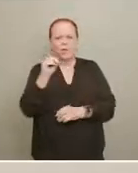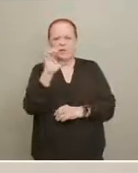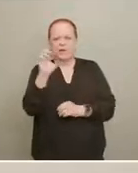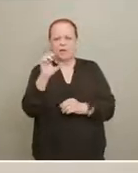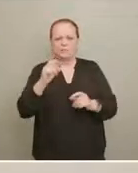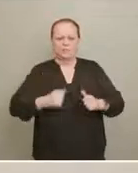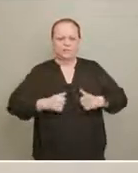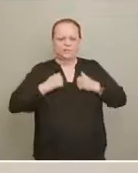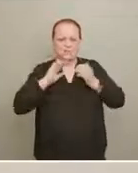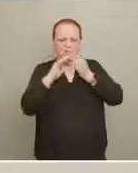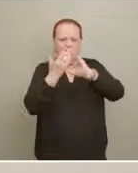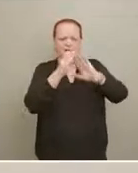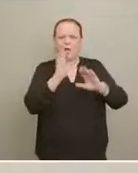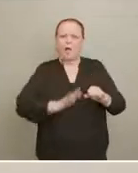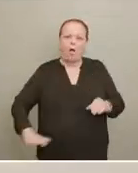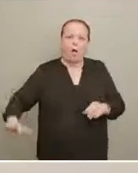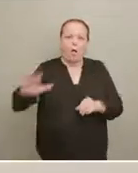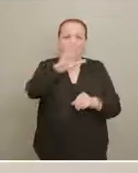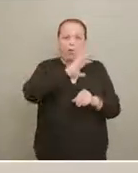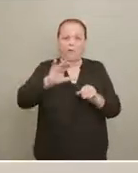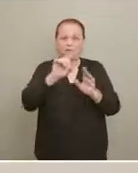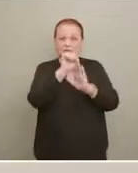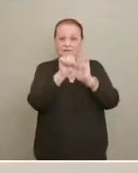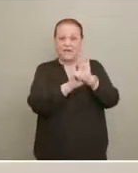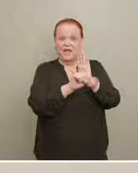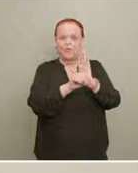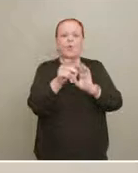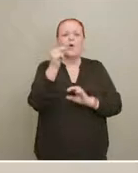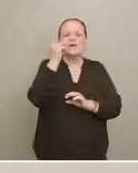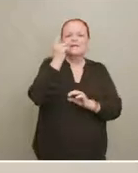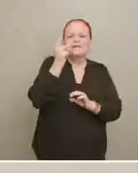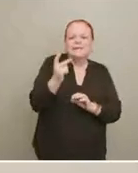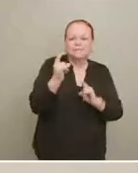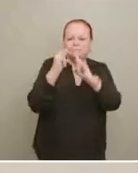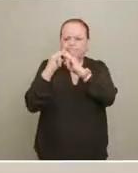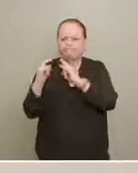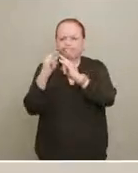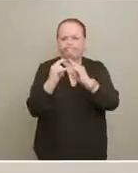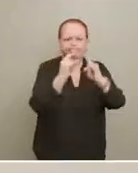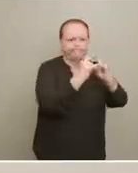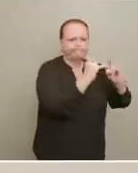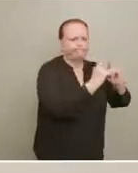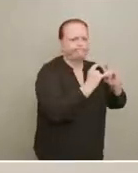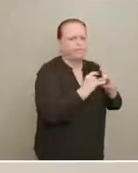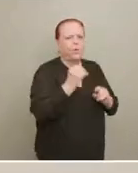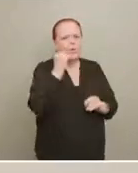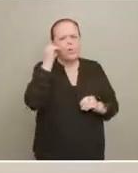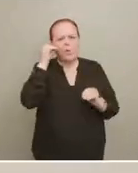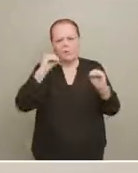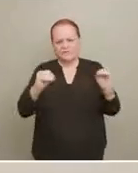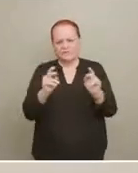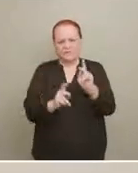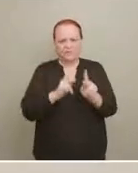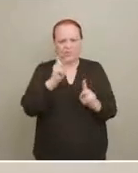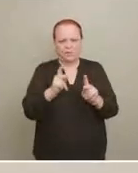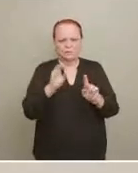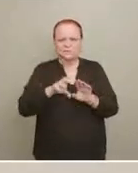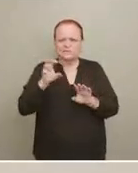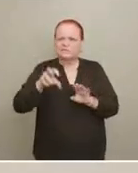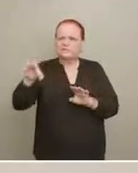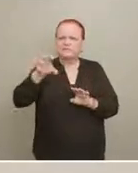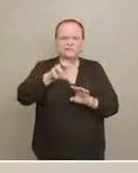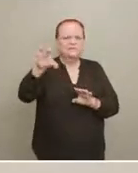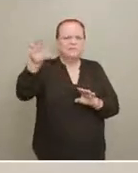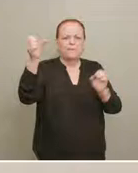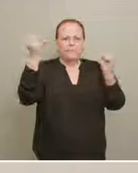county, we are seeing encampments that need to be cleared. We are struggling to provide housing for people. And I'm